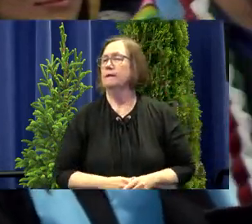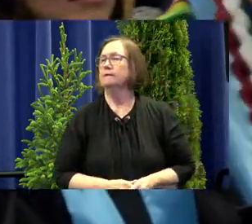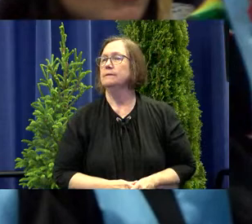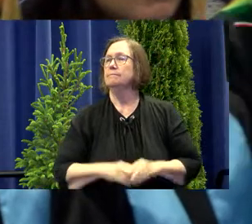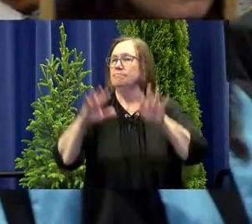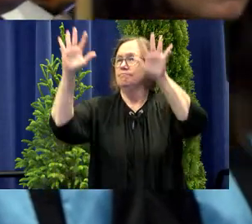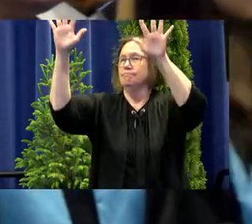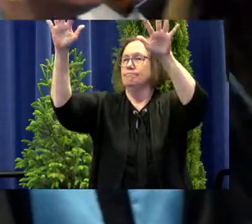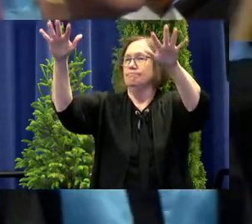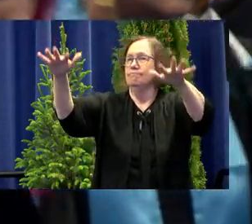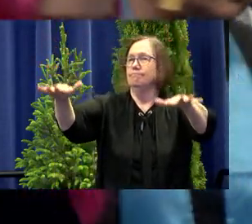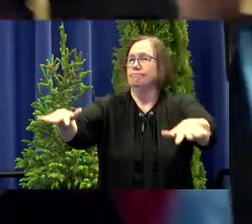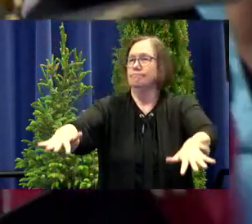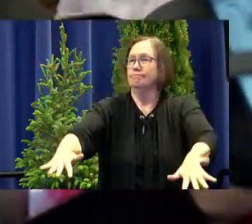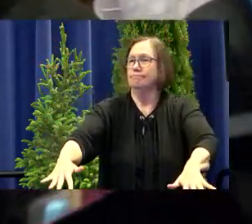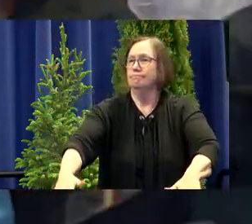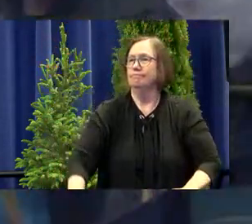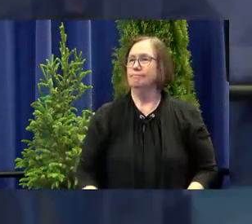Please be seated.